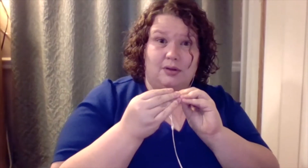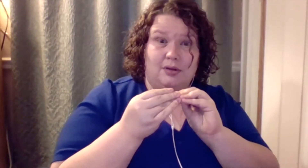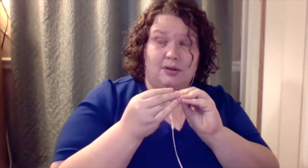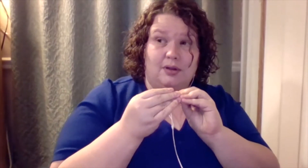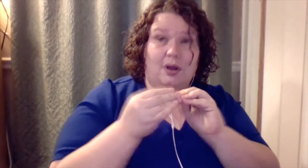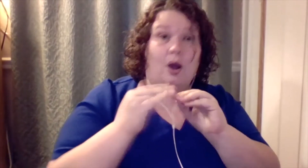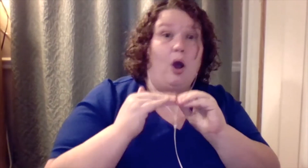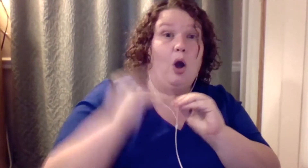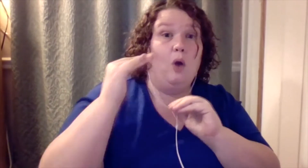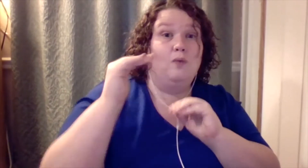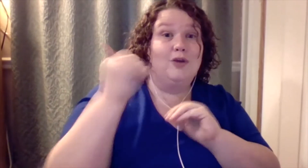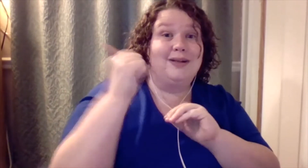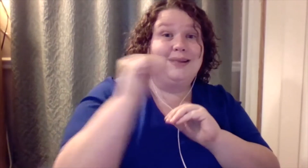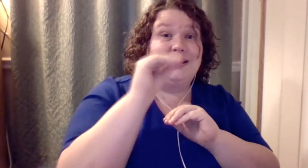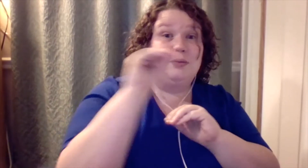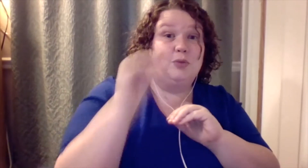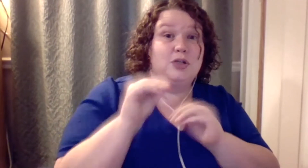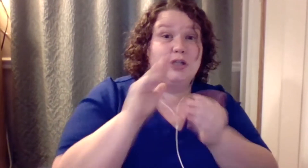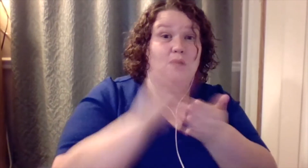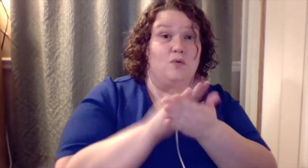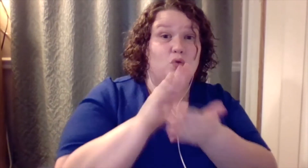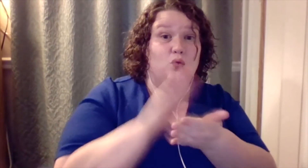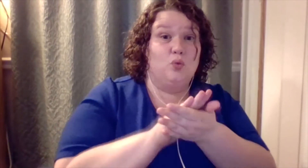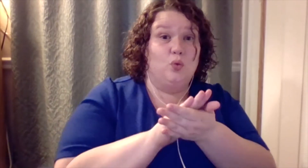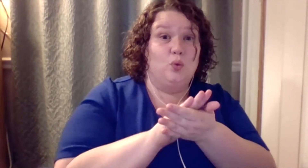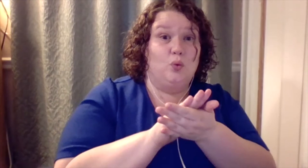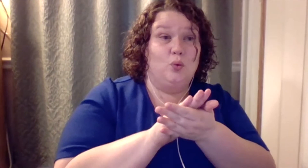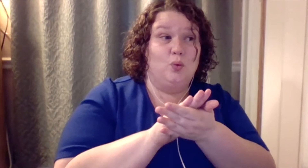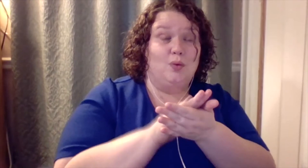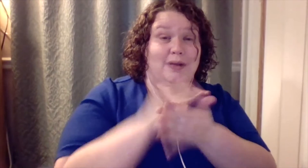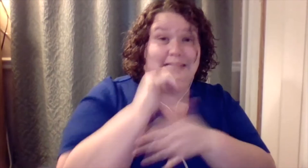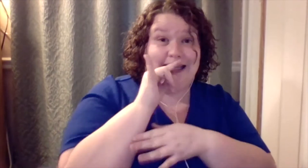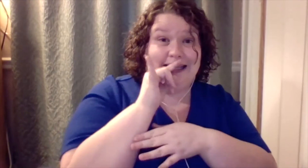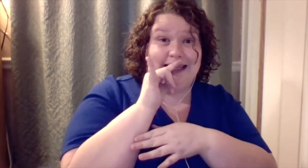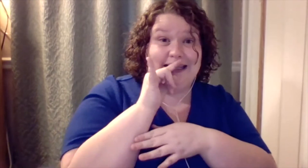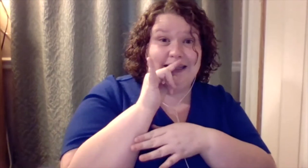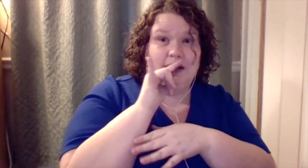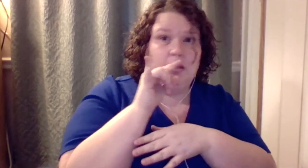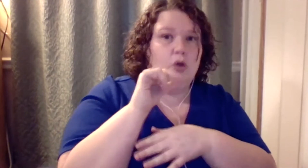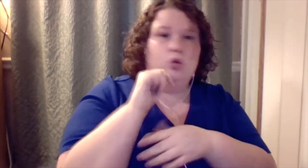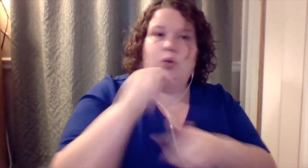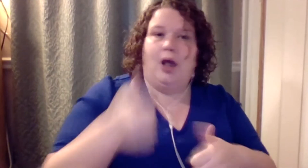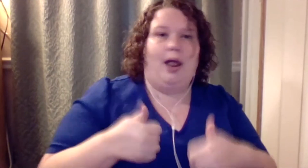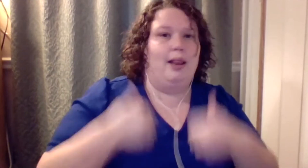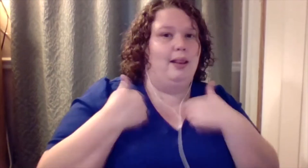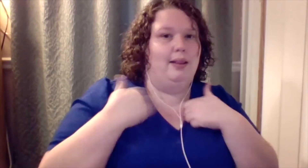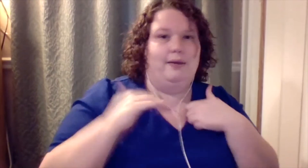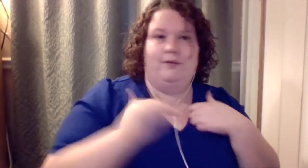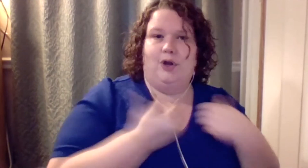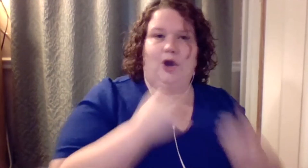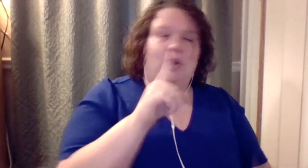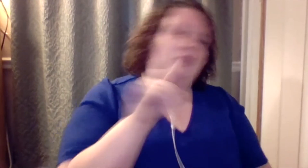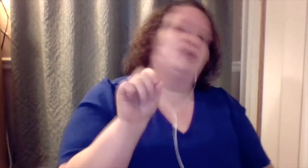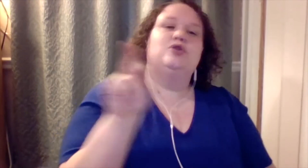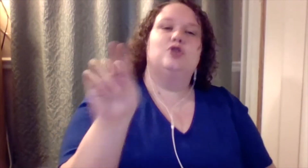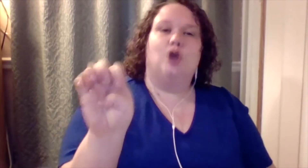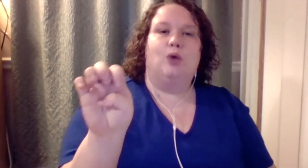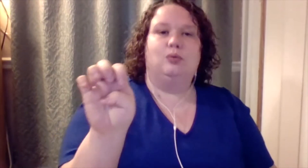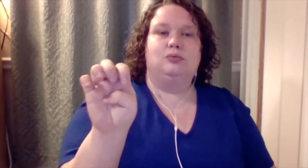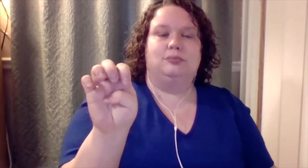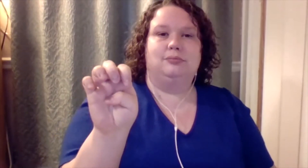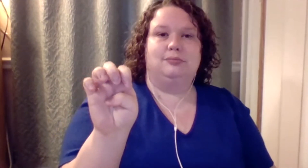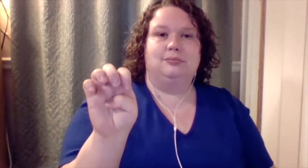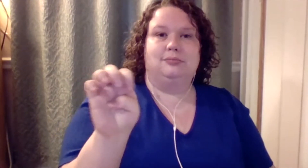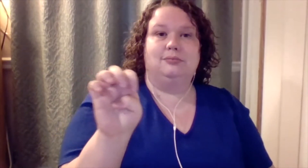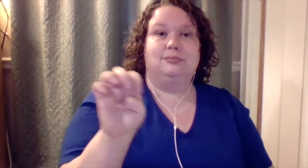population does not live in our attendance zone. People are frequently doing transfer requests to come